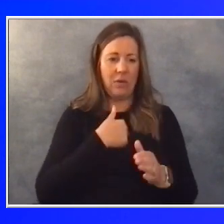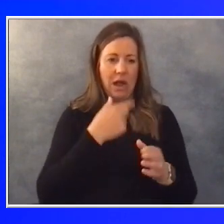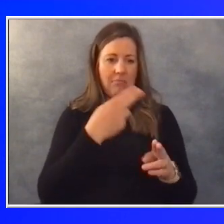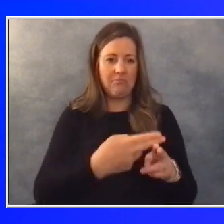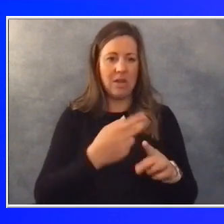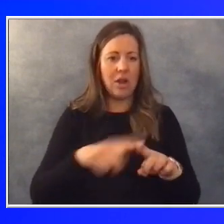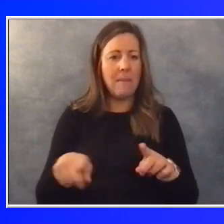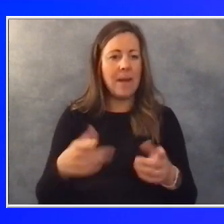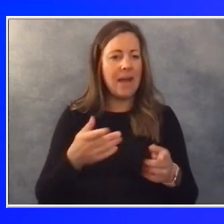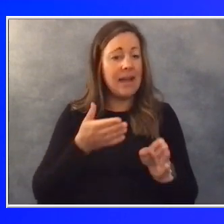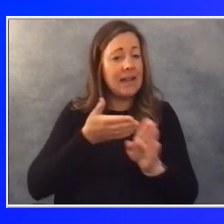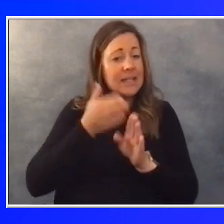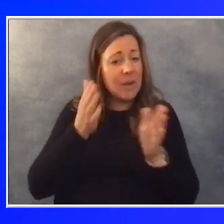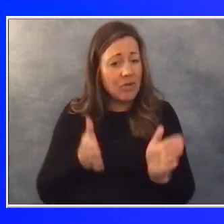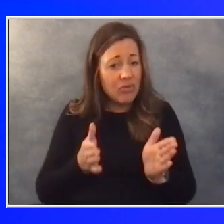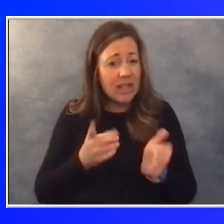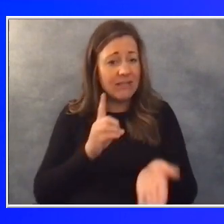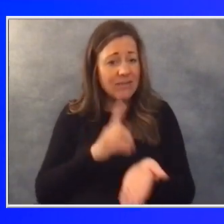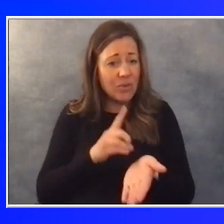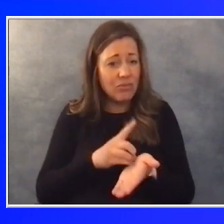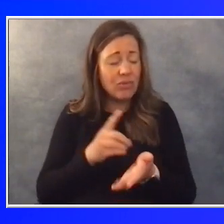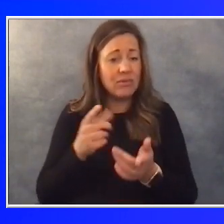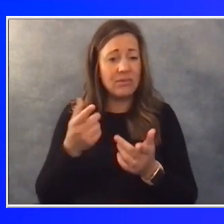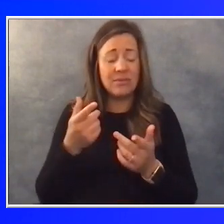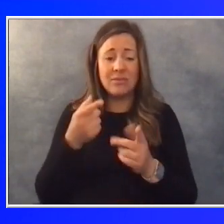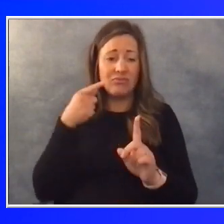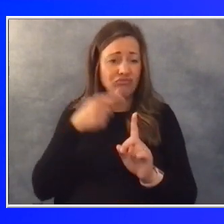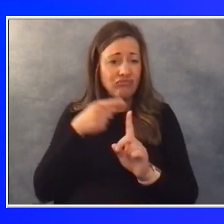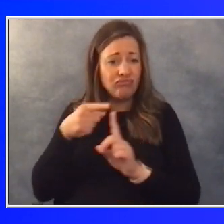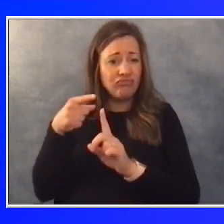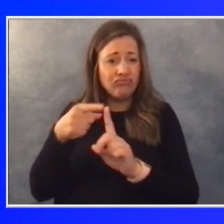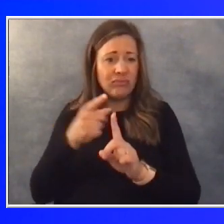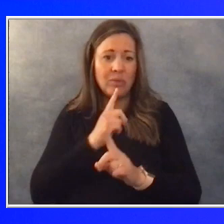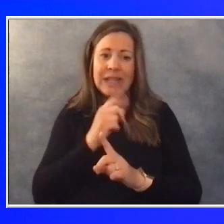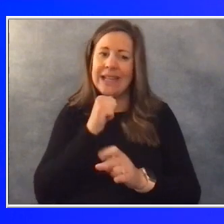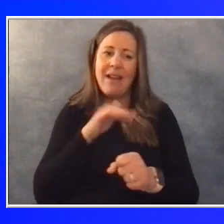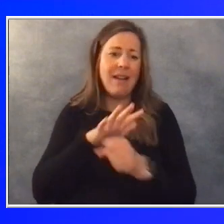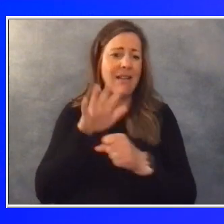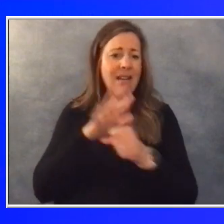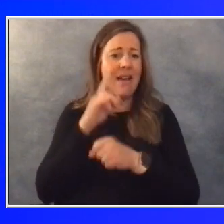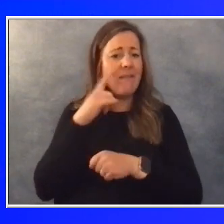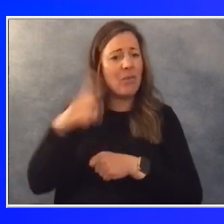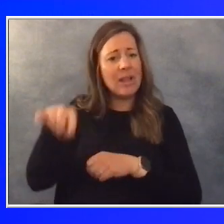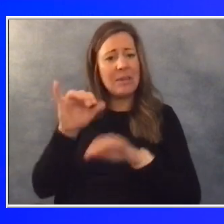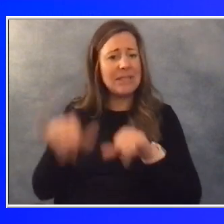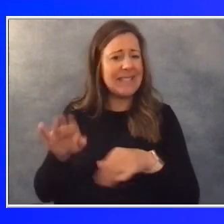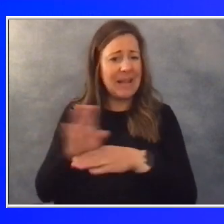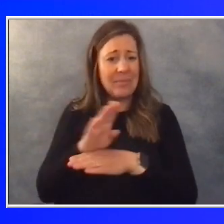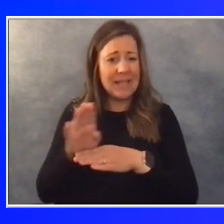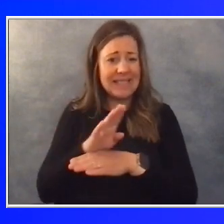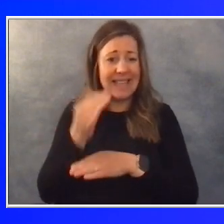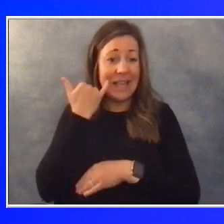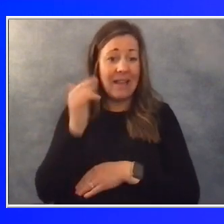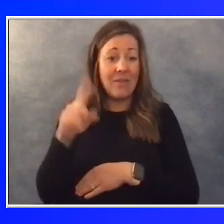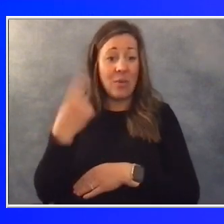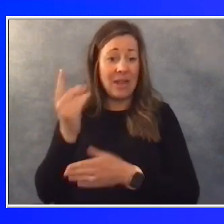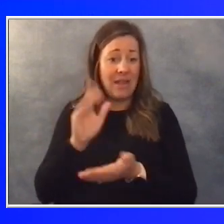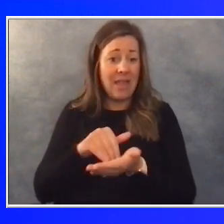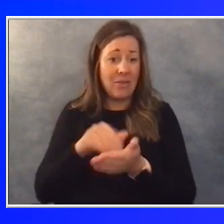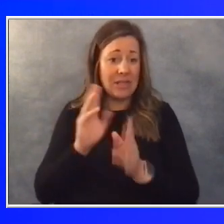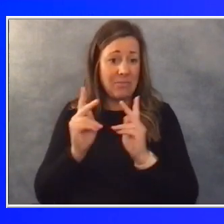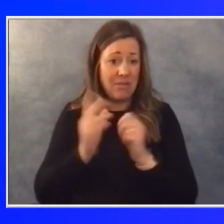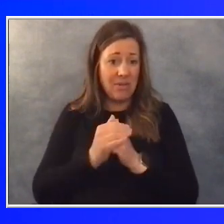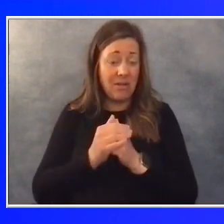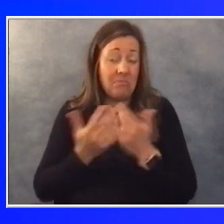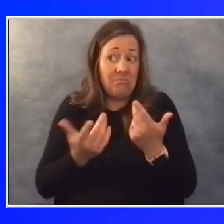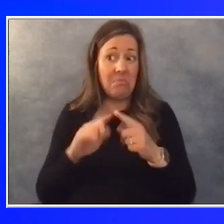specialist, unfortunately, there's just not enough to keep them busy in a town of 1,000 people, but a family doc can go there